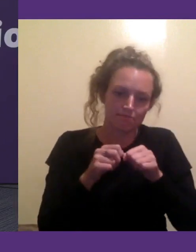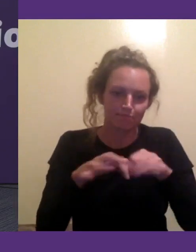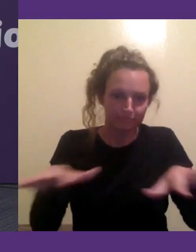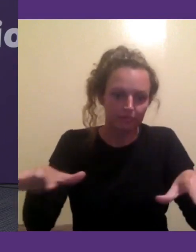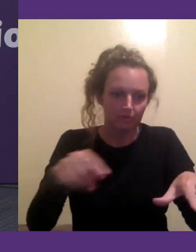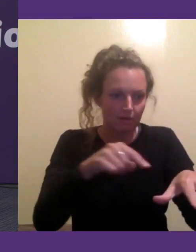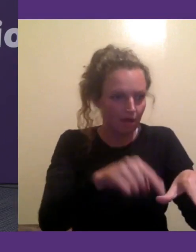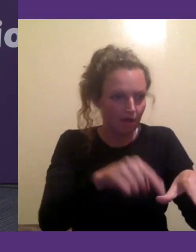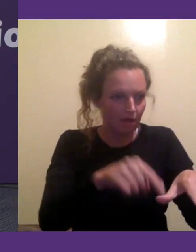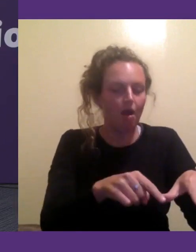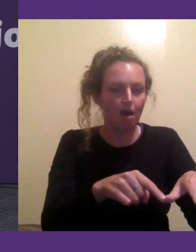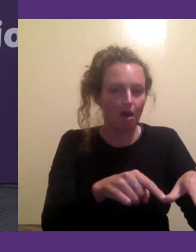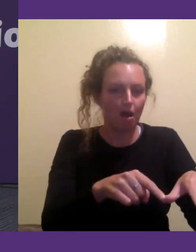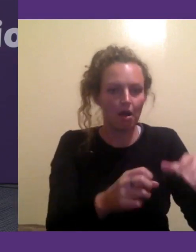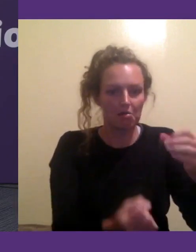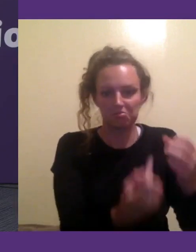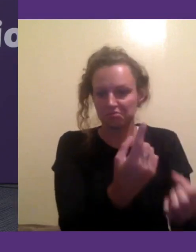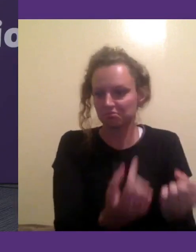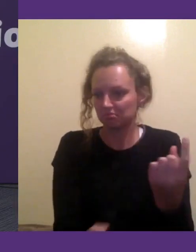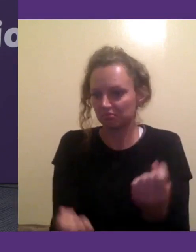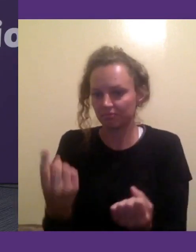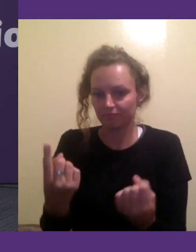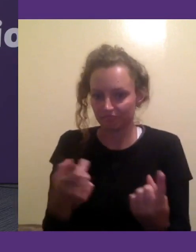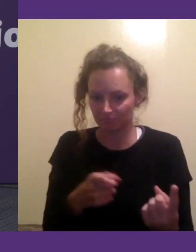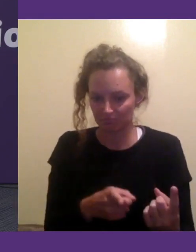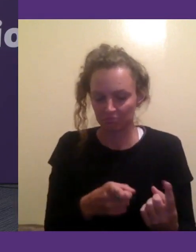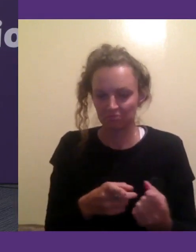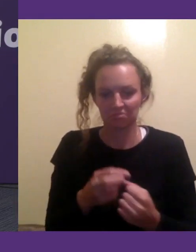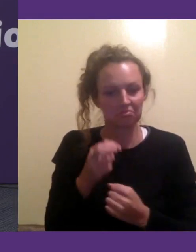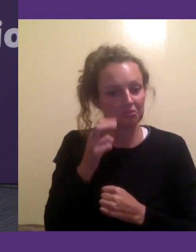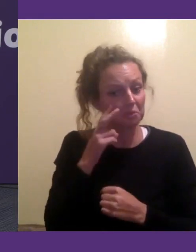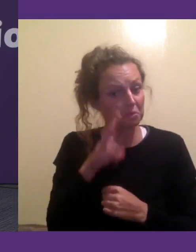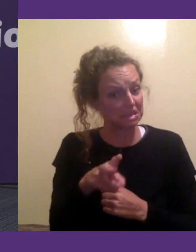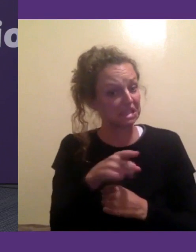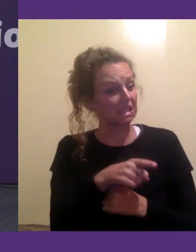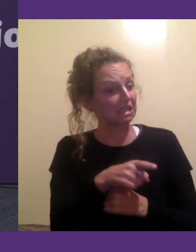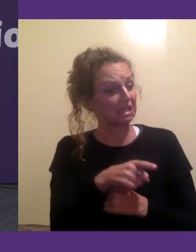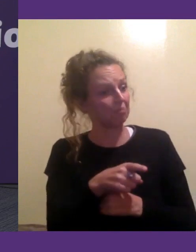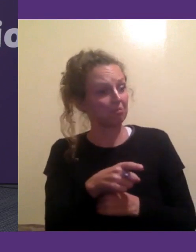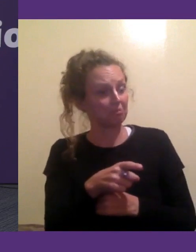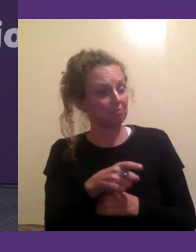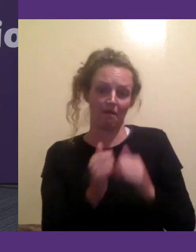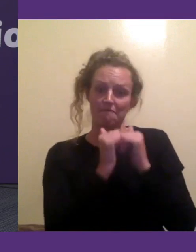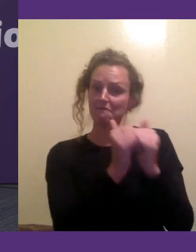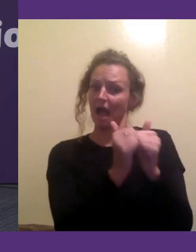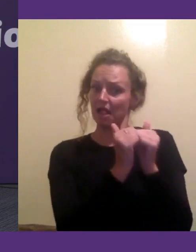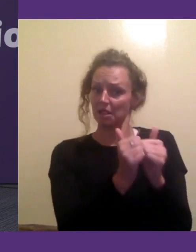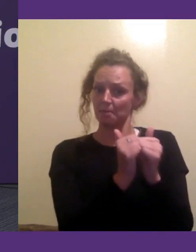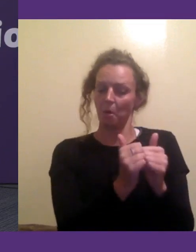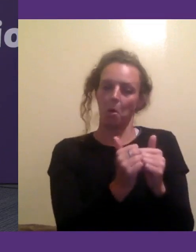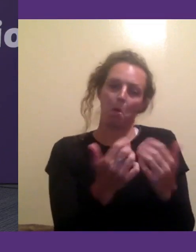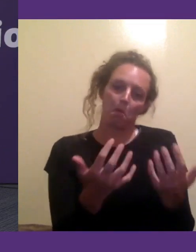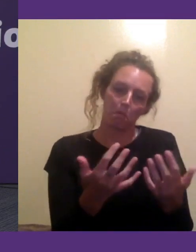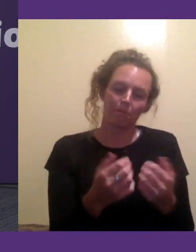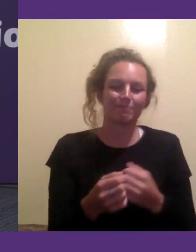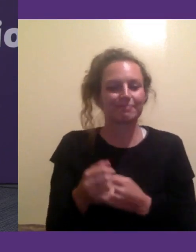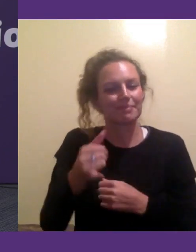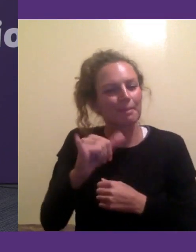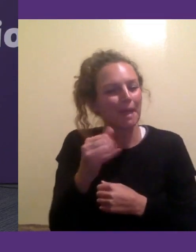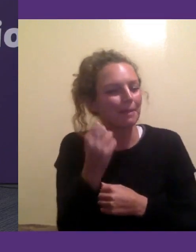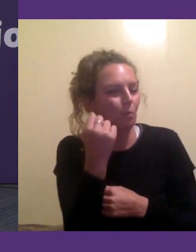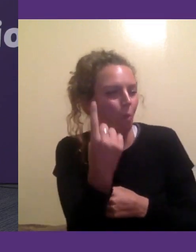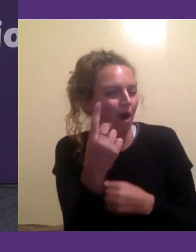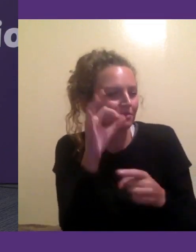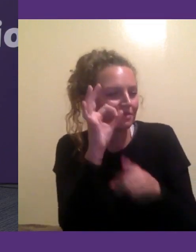but things like whether it's one specific type of USB or what it might be,